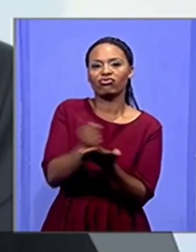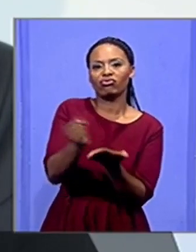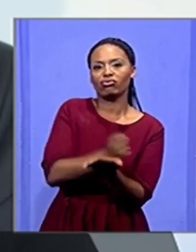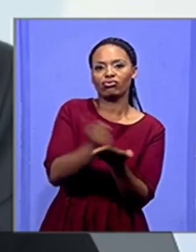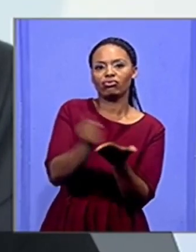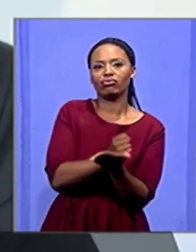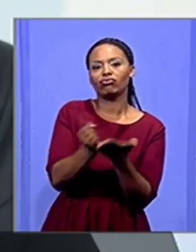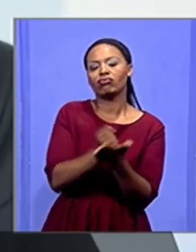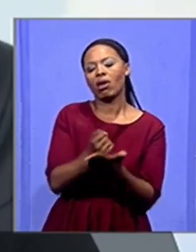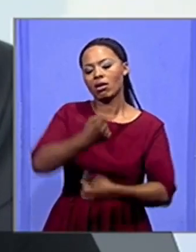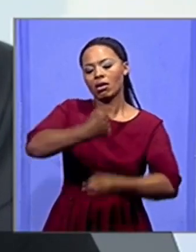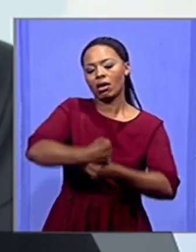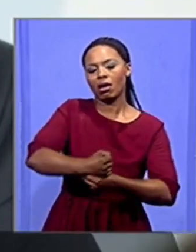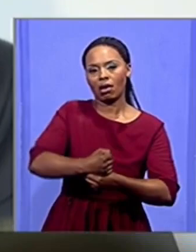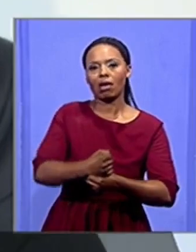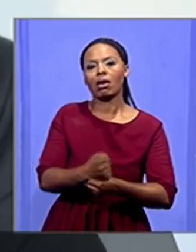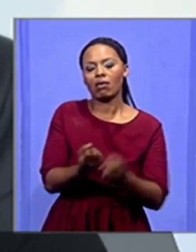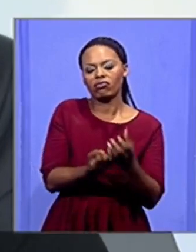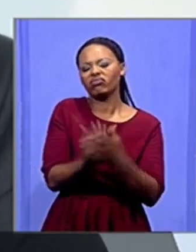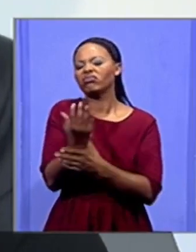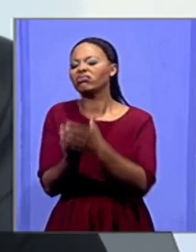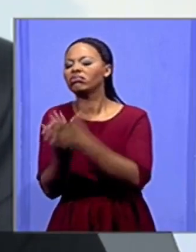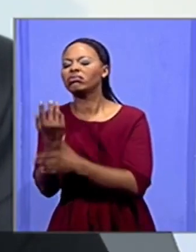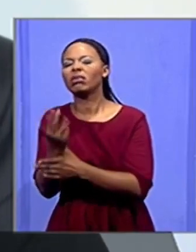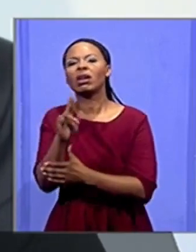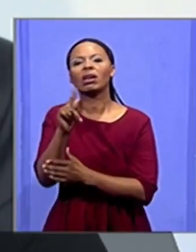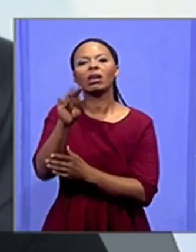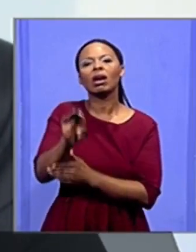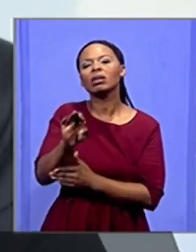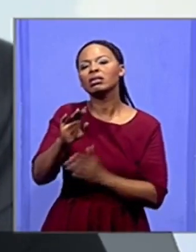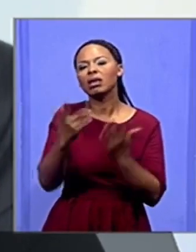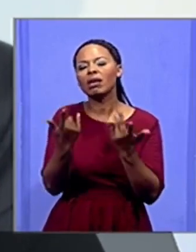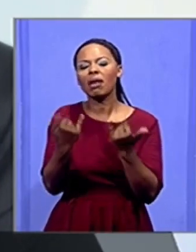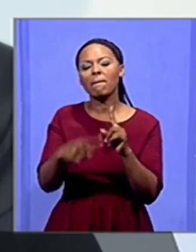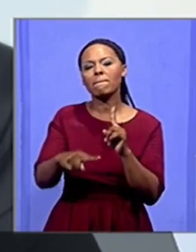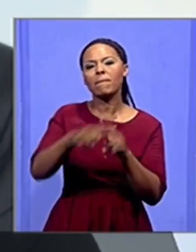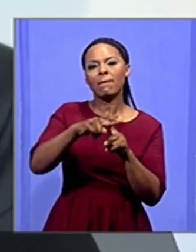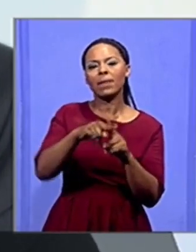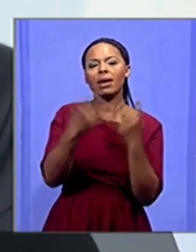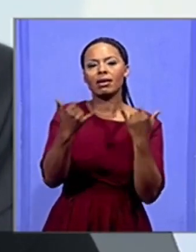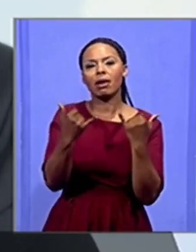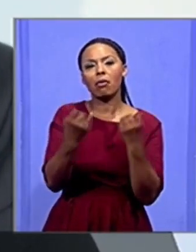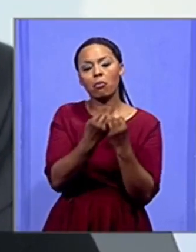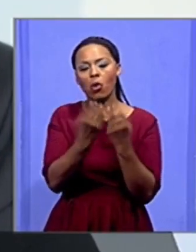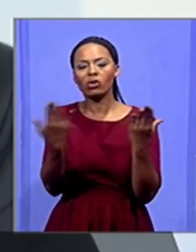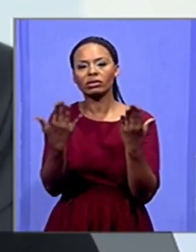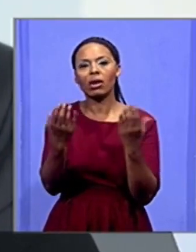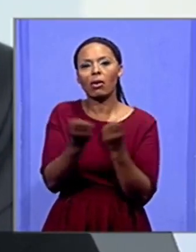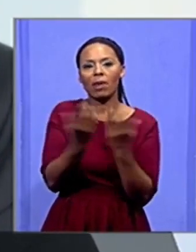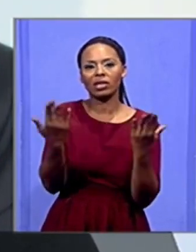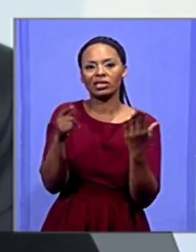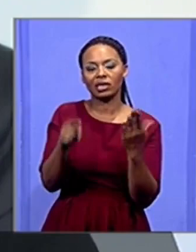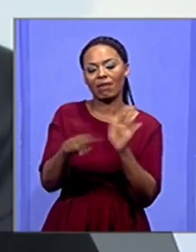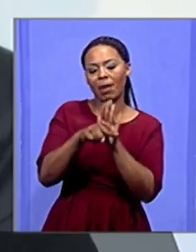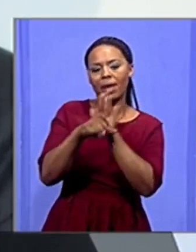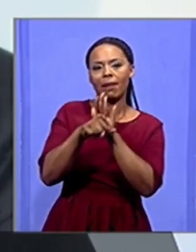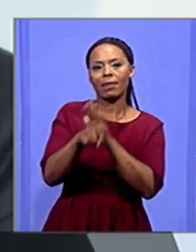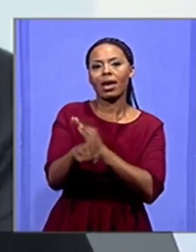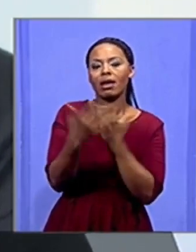average annual year-on-year growth rates of negative 0.4% for the